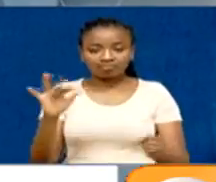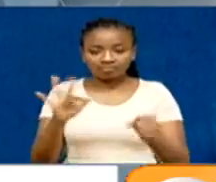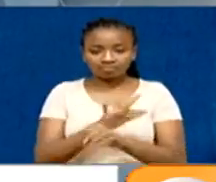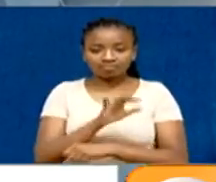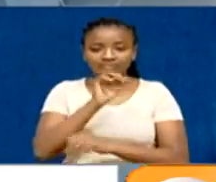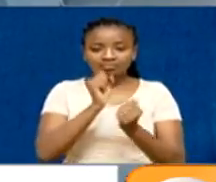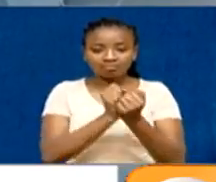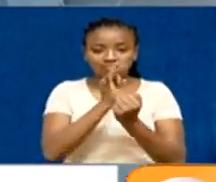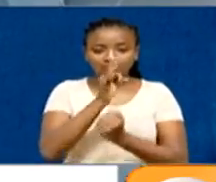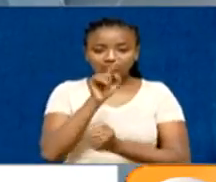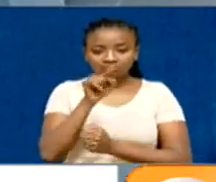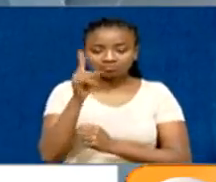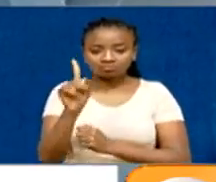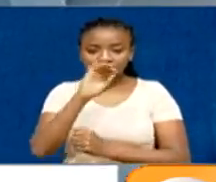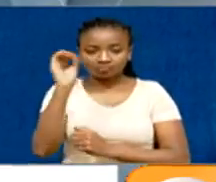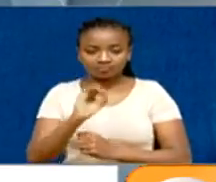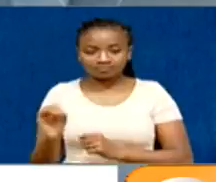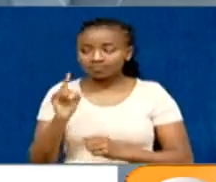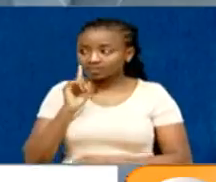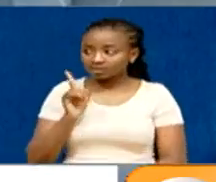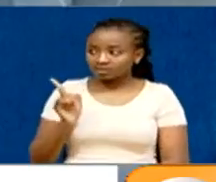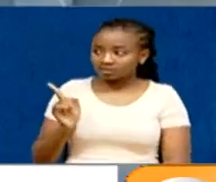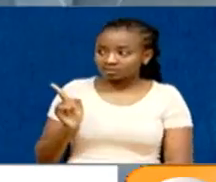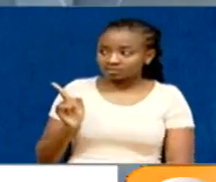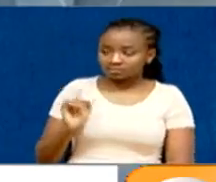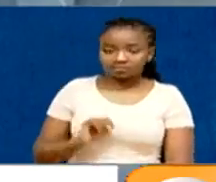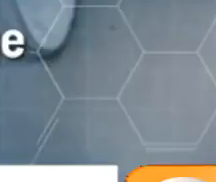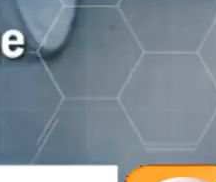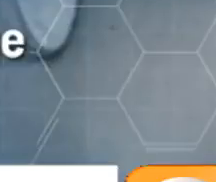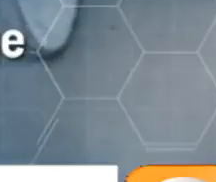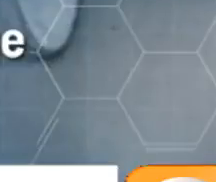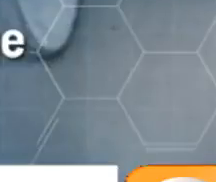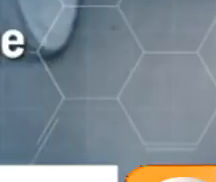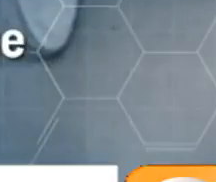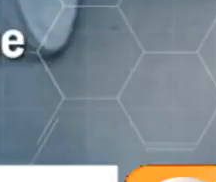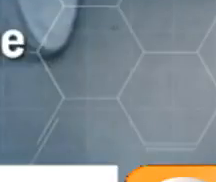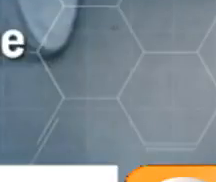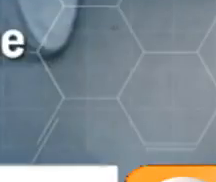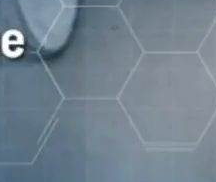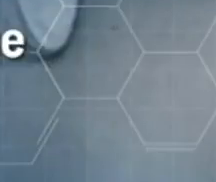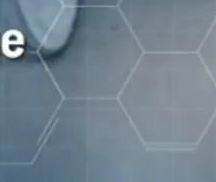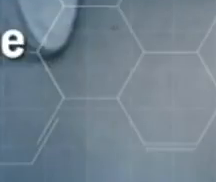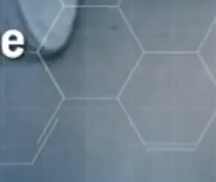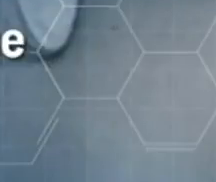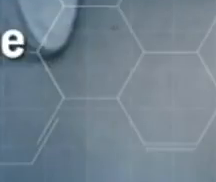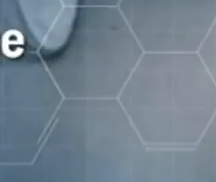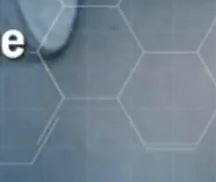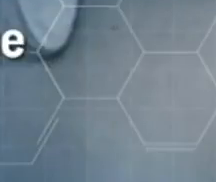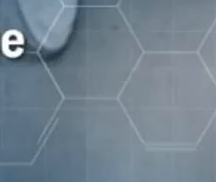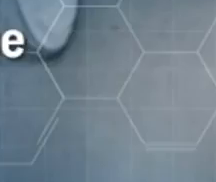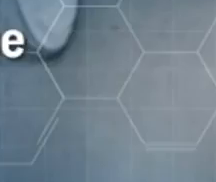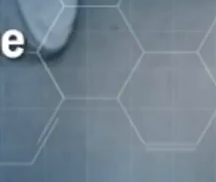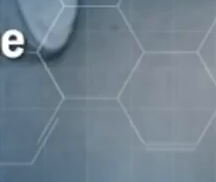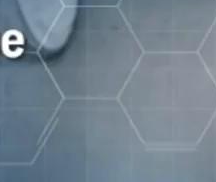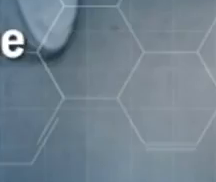13.1%, an equivalent of 3.5 million Kenyans. 8.8 million vaccines have so far been administered across the country, out